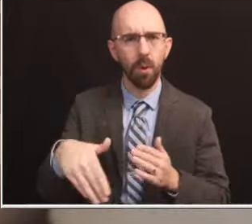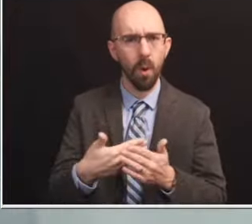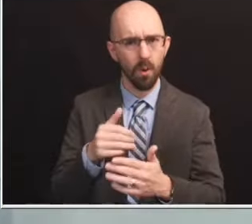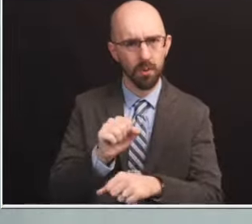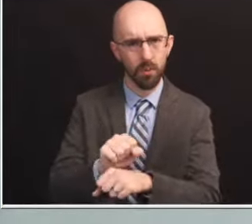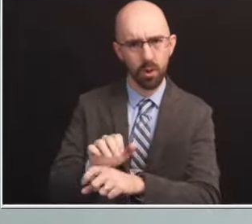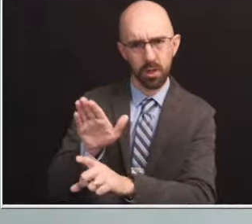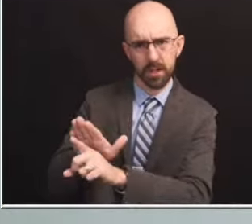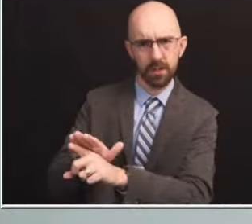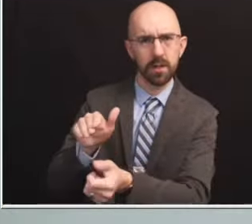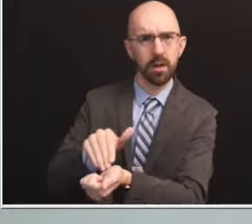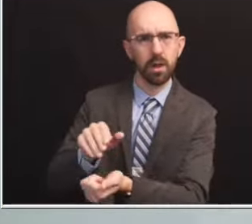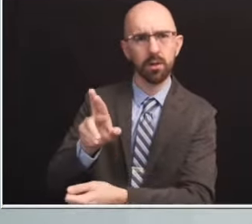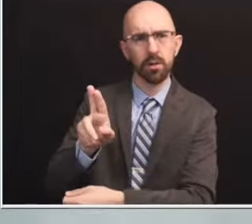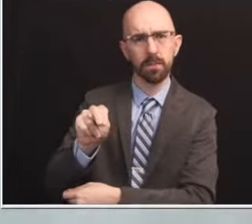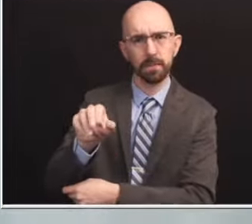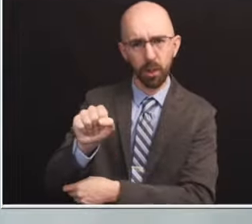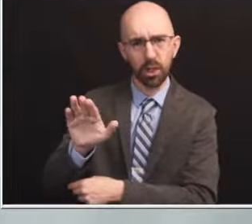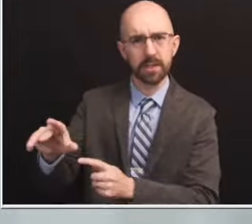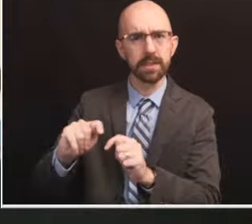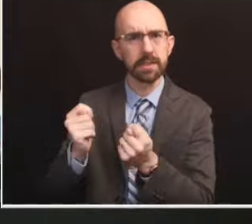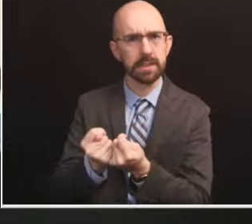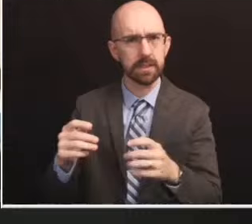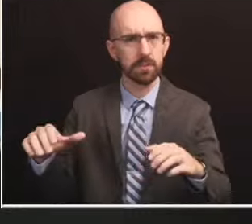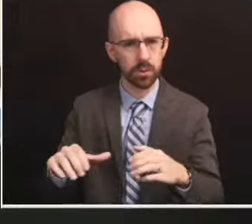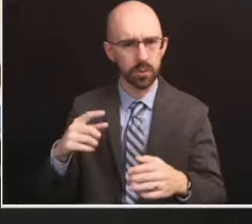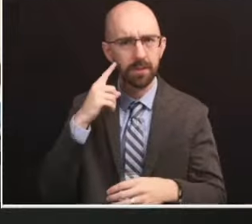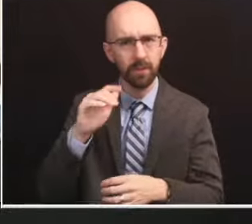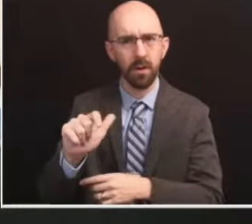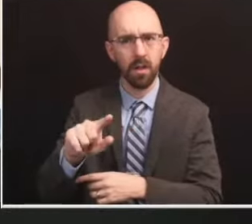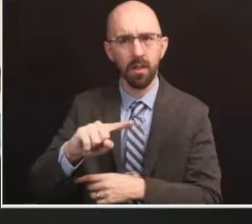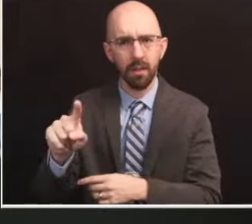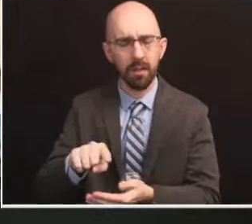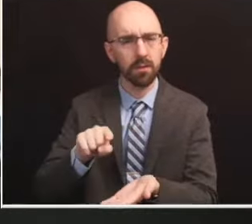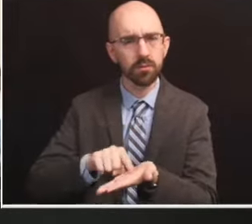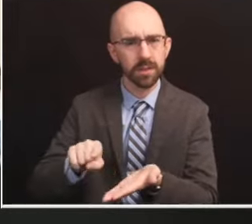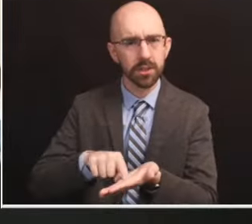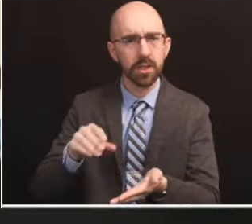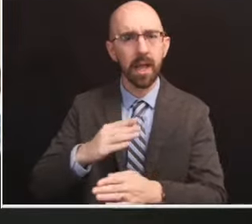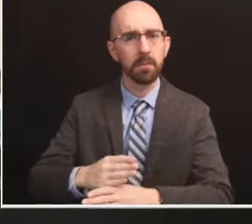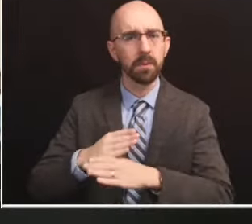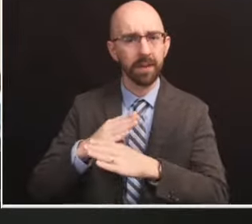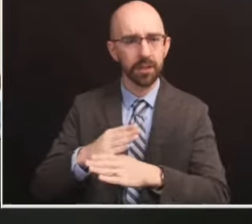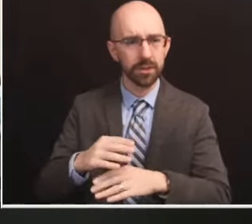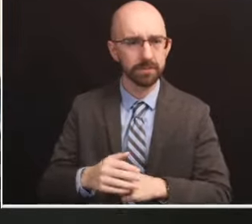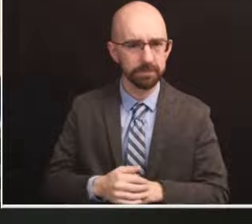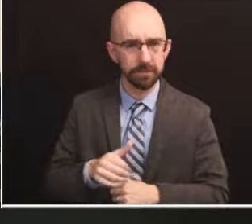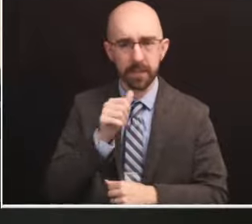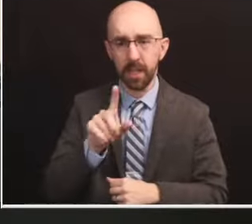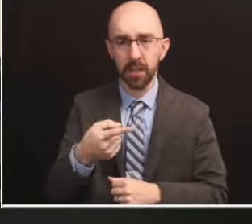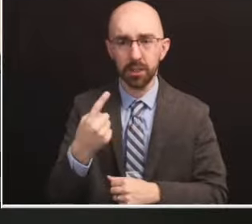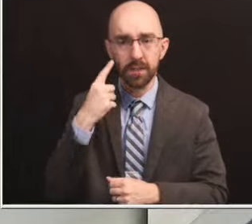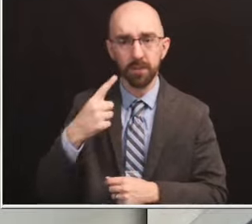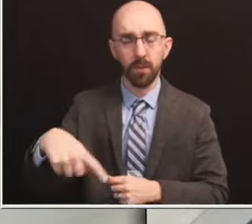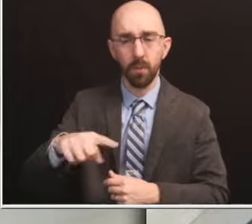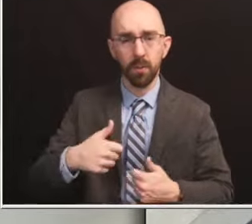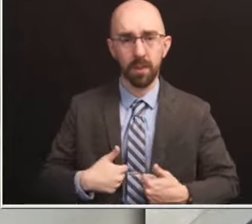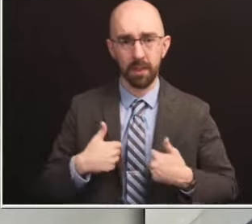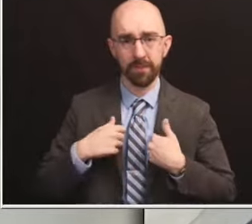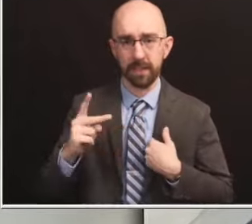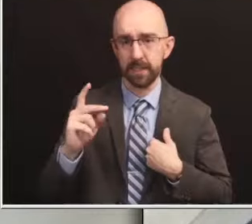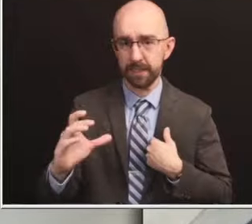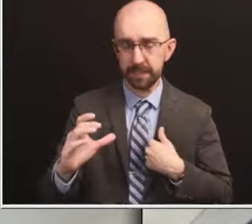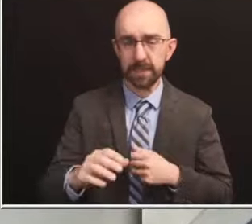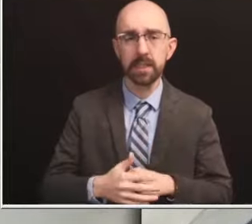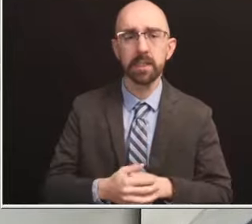work Dr. Burns and his team is doing for Alzheimer's research and prevention, not just for those who live in Kansas City.